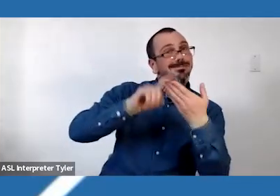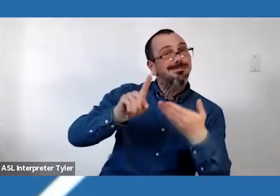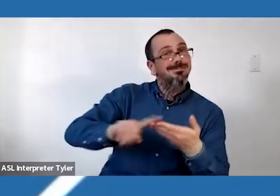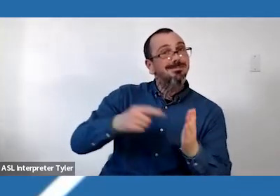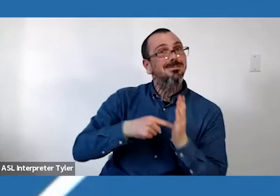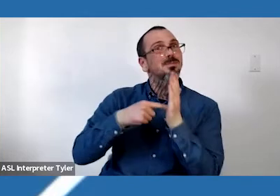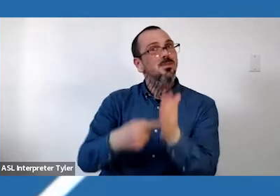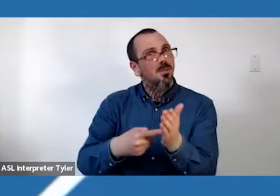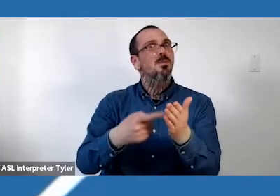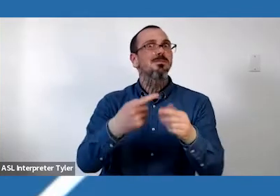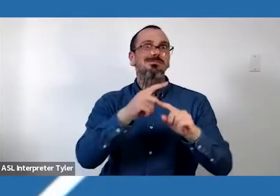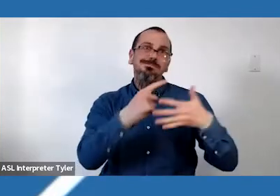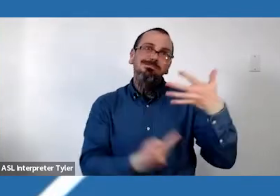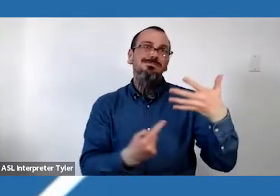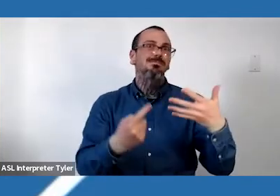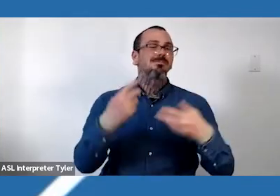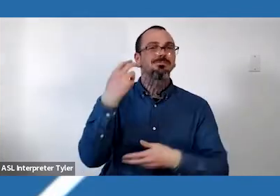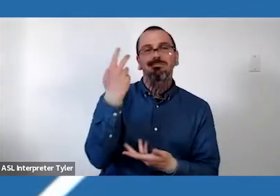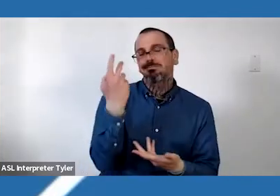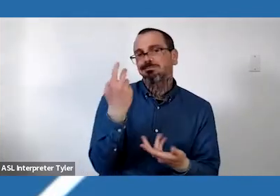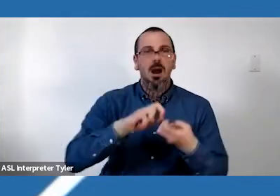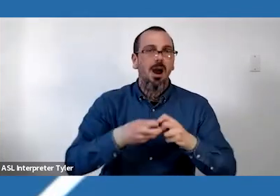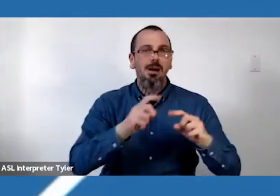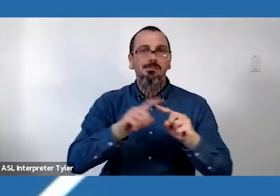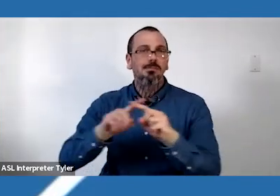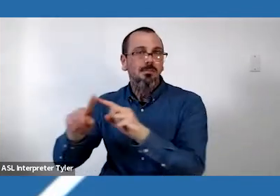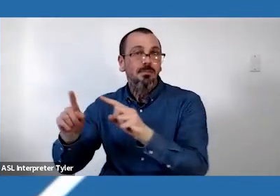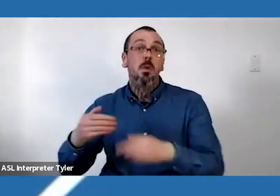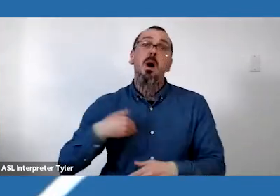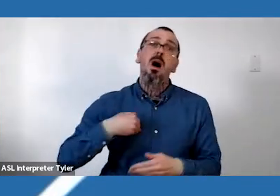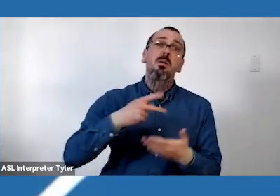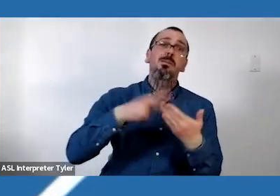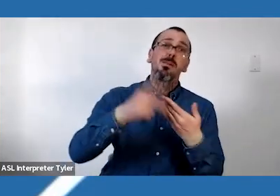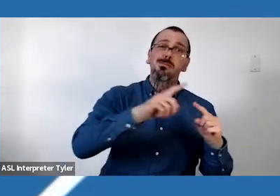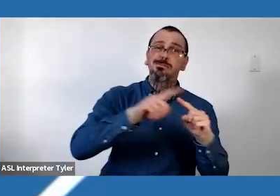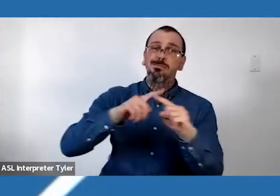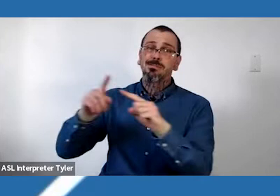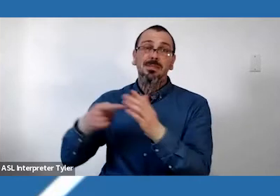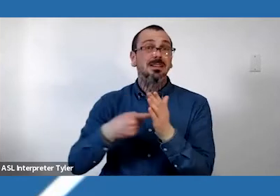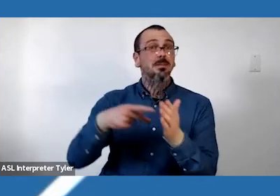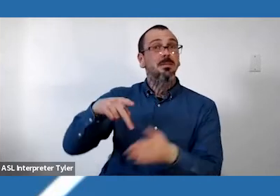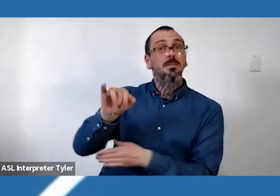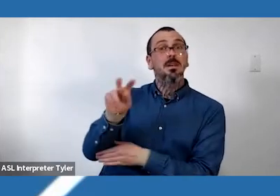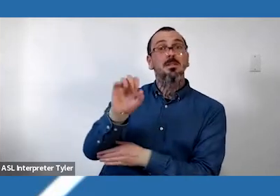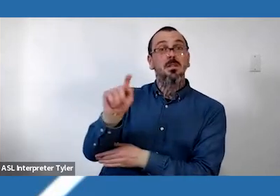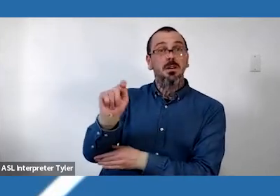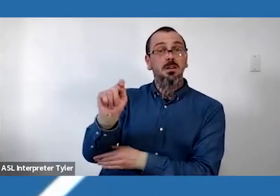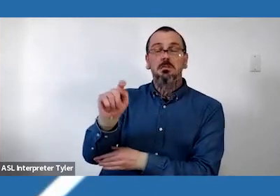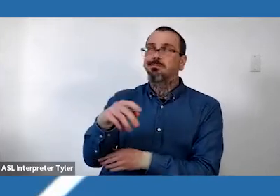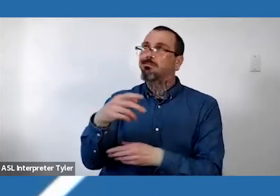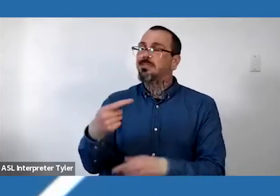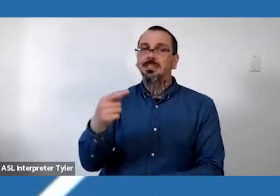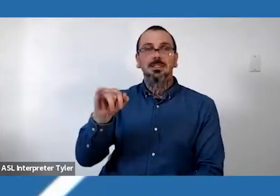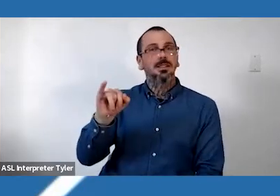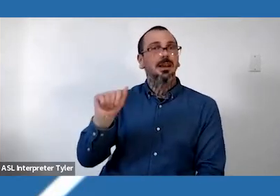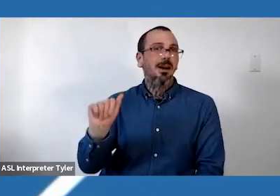as Totally Outright, which is focused on health promotion, Pivot, which is focused on systemic change and advocacy skills, and Do You Mind, which is focused on